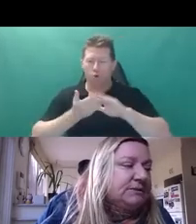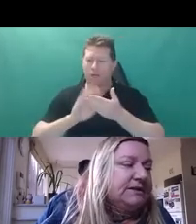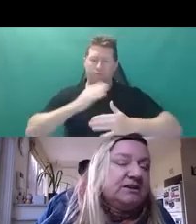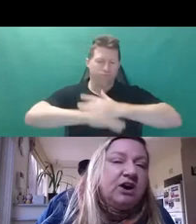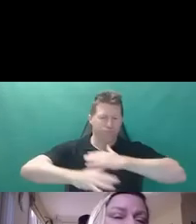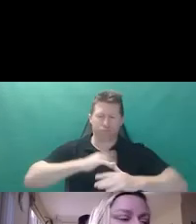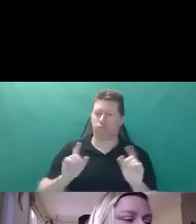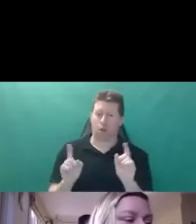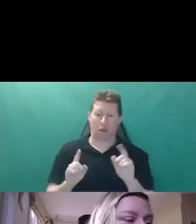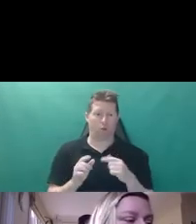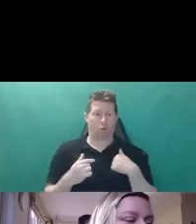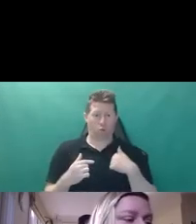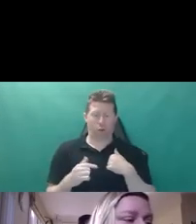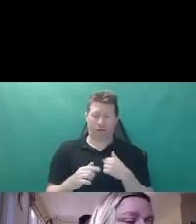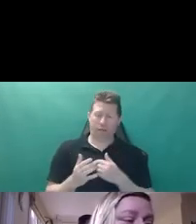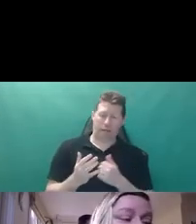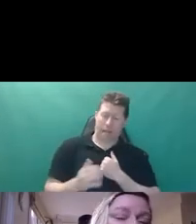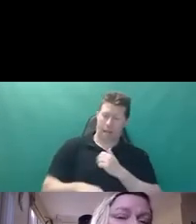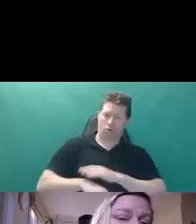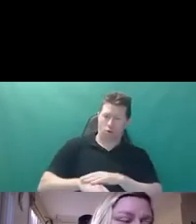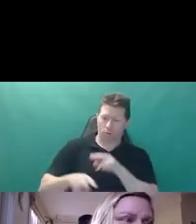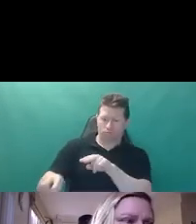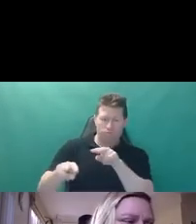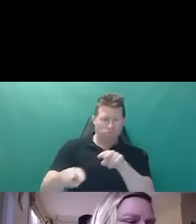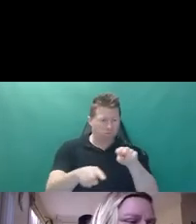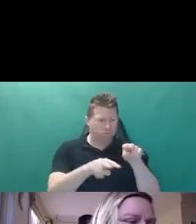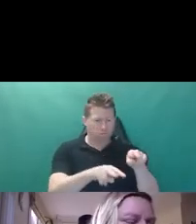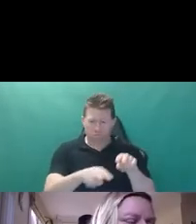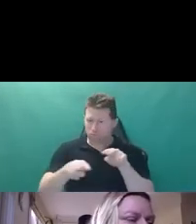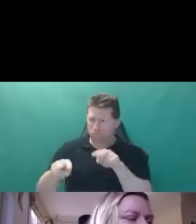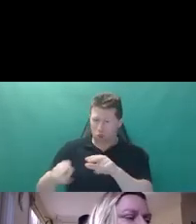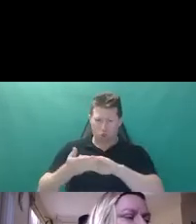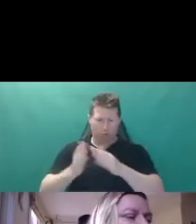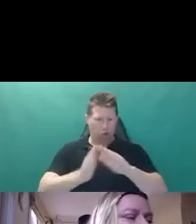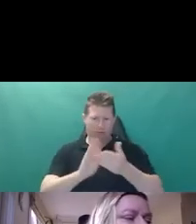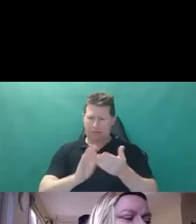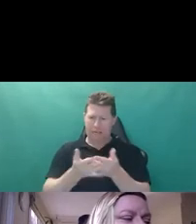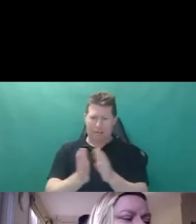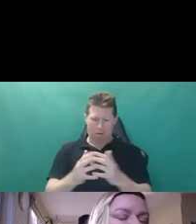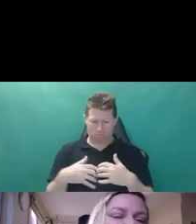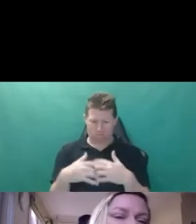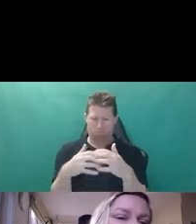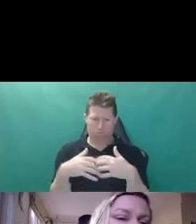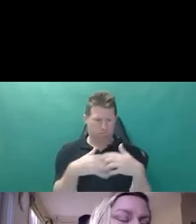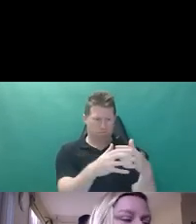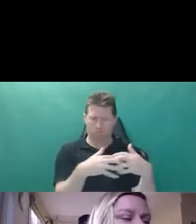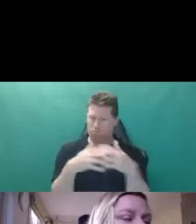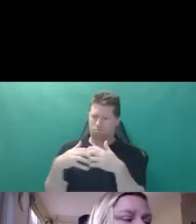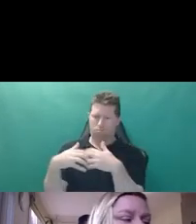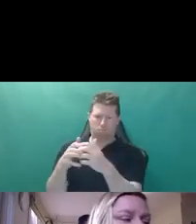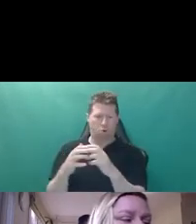we spend our time looking at how our social fabric fabric is constructed, what elements make up a society,